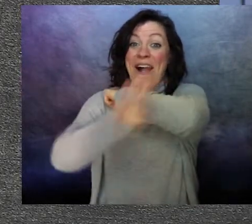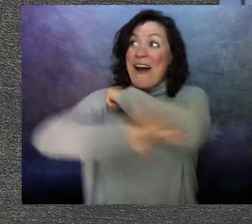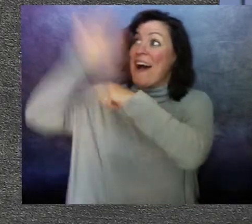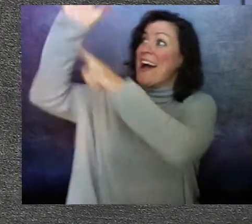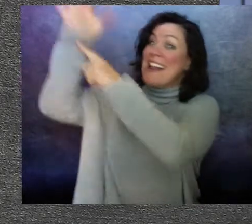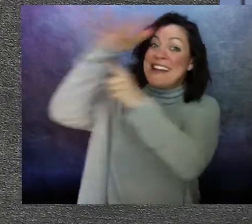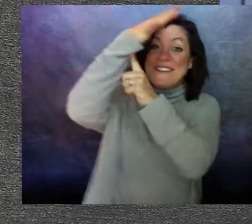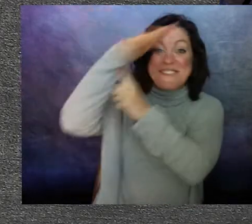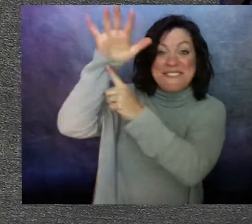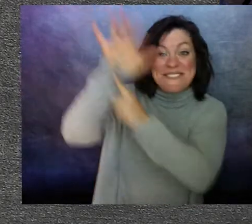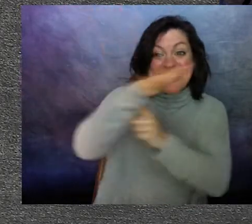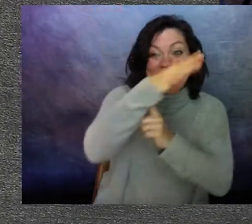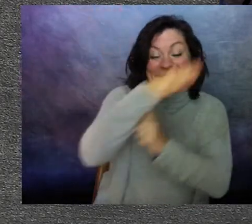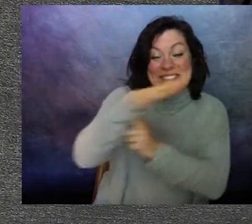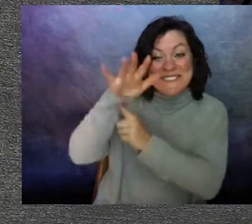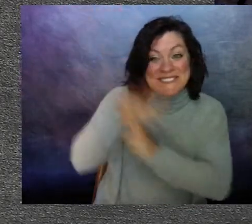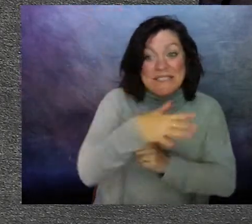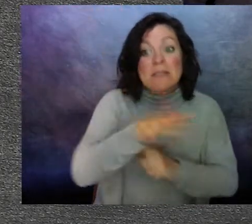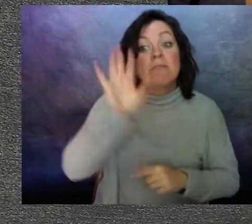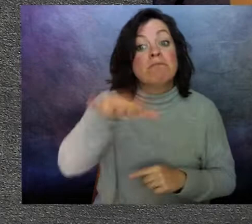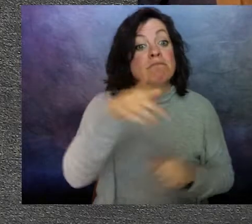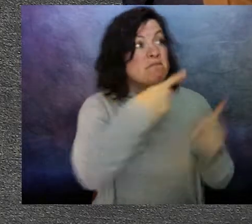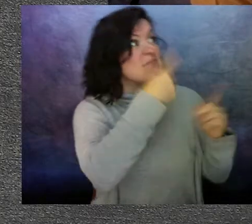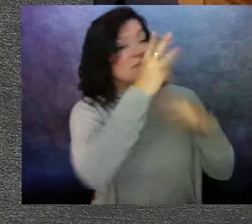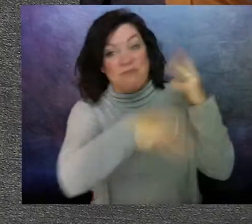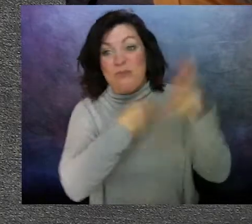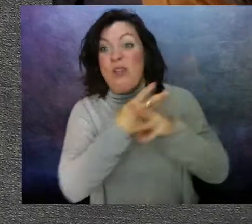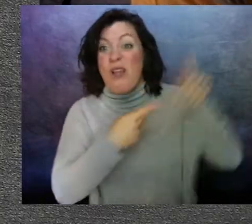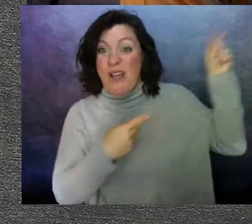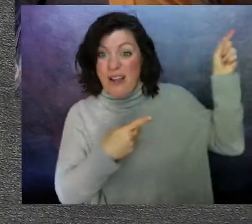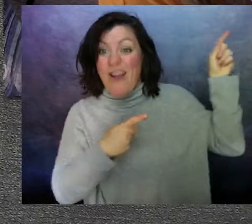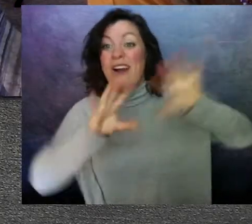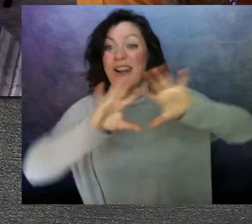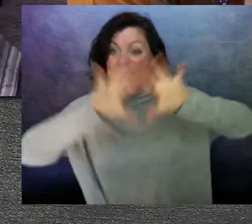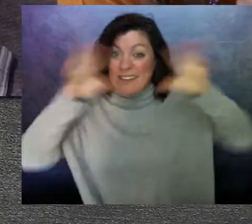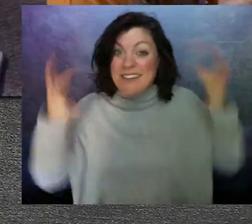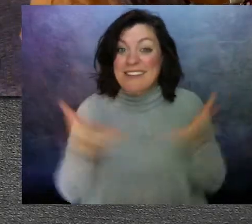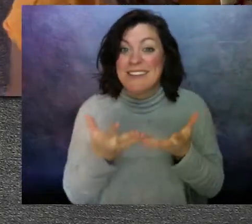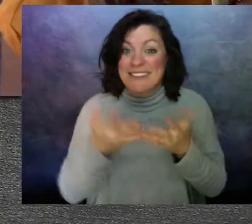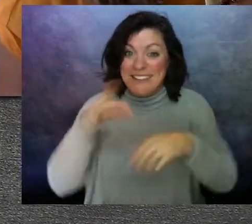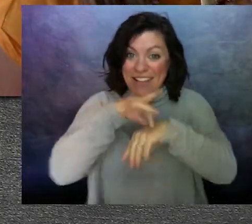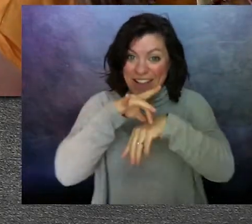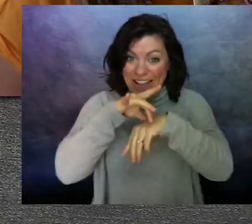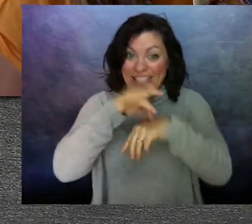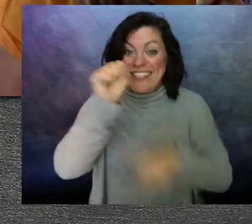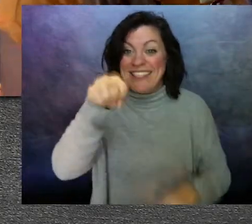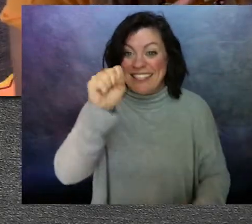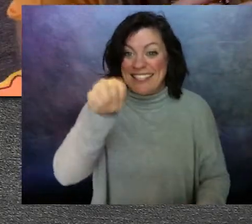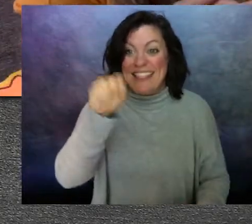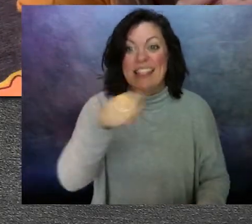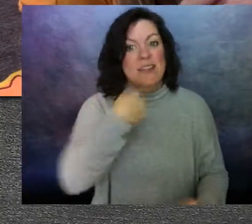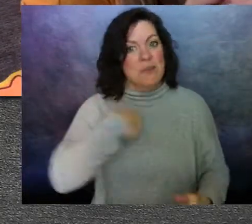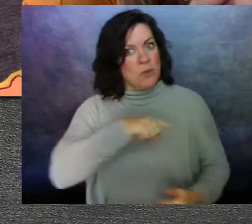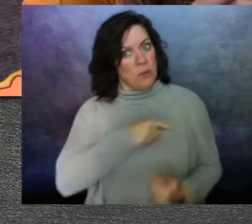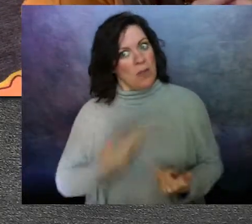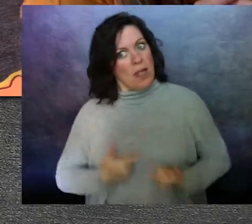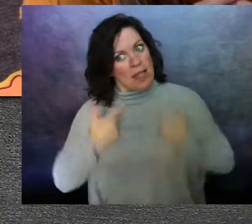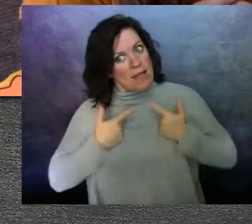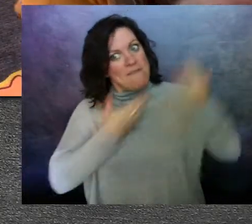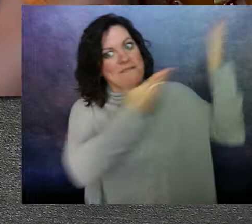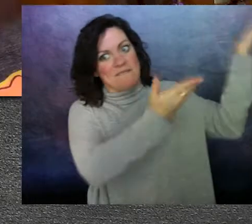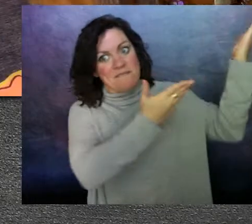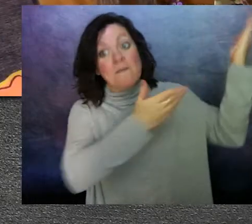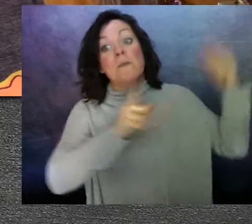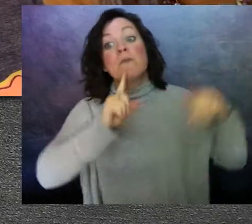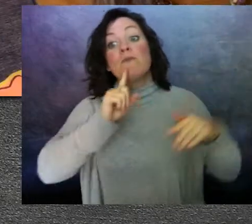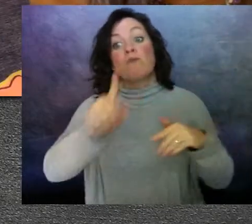Falling for leaves. This is the planet Earth. This is what we live on. Of course, this isn't the real planet